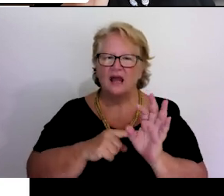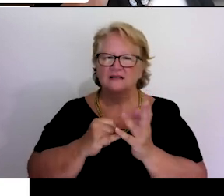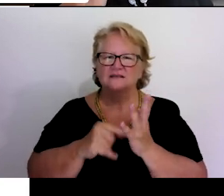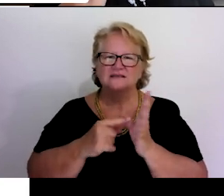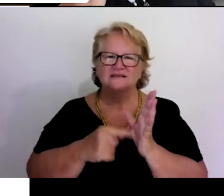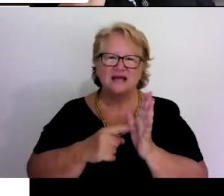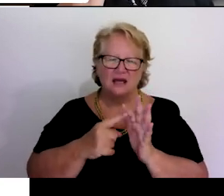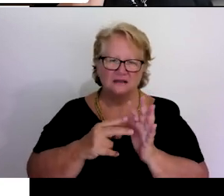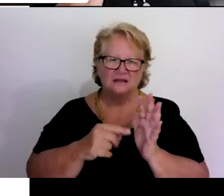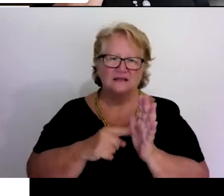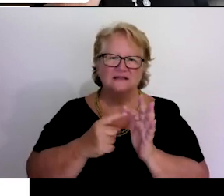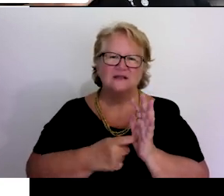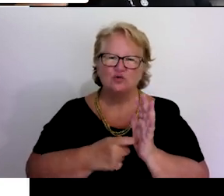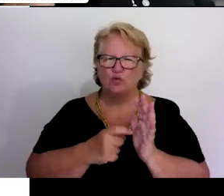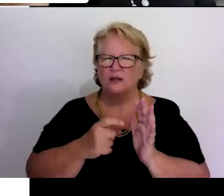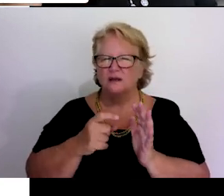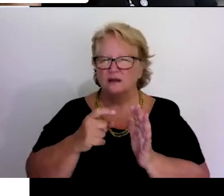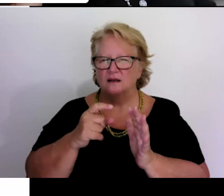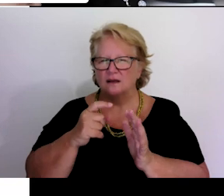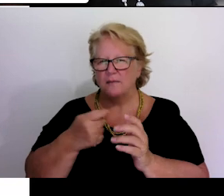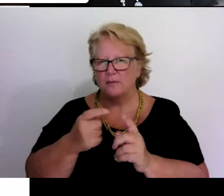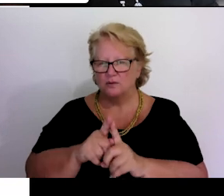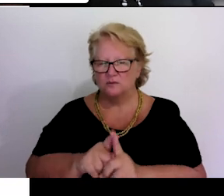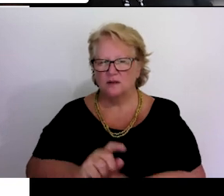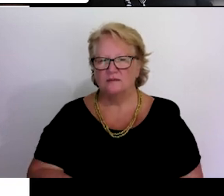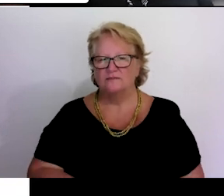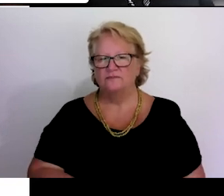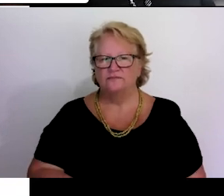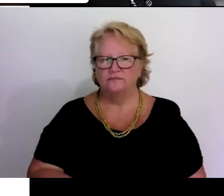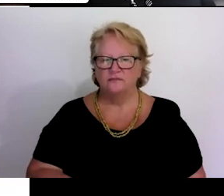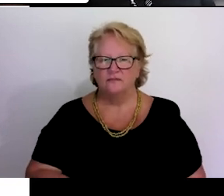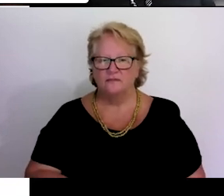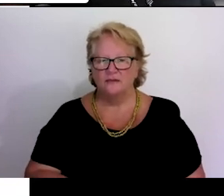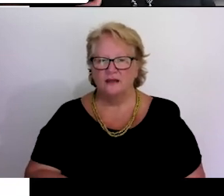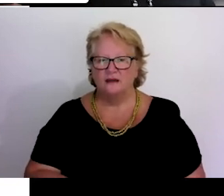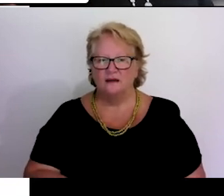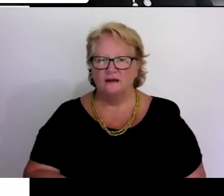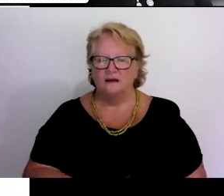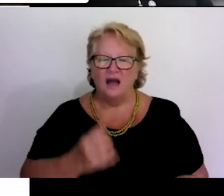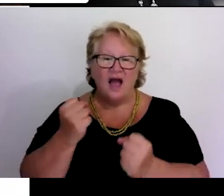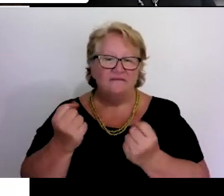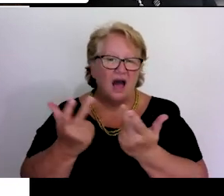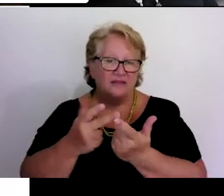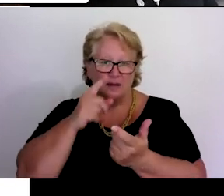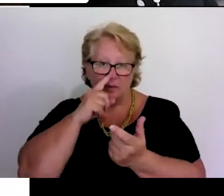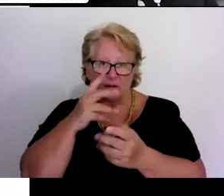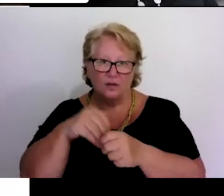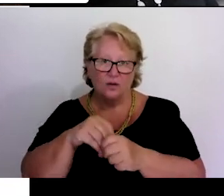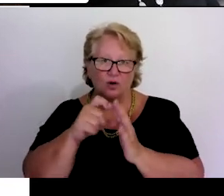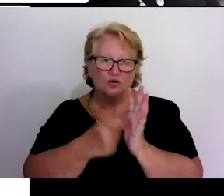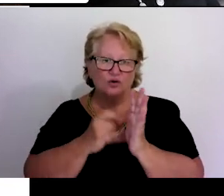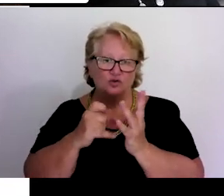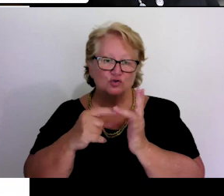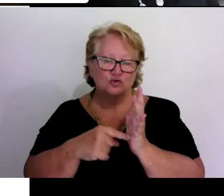Member. There are other people who have contributed to the work of the data asset, and they include Dr. Scott